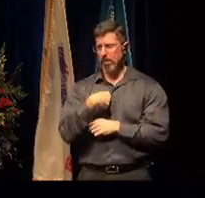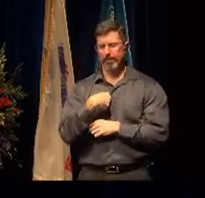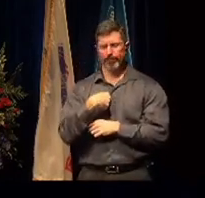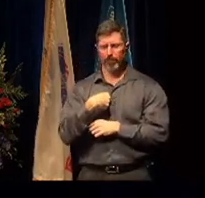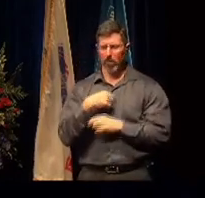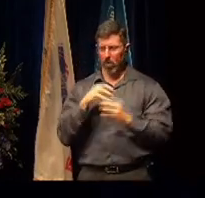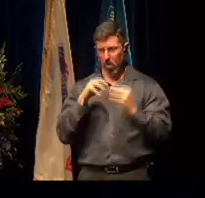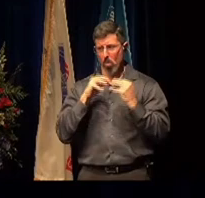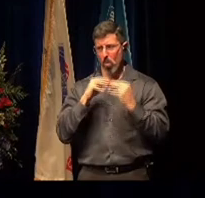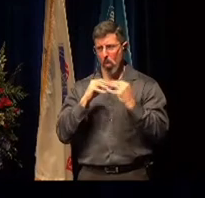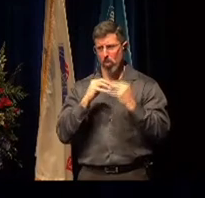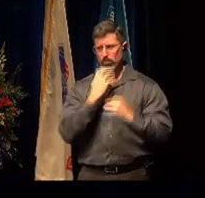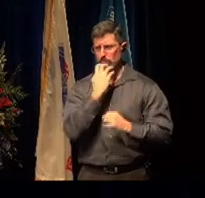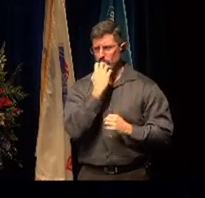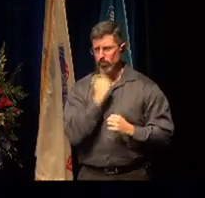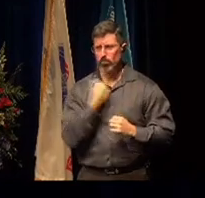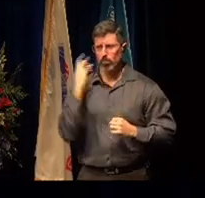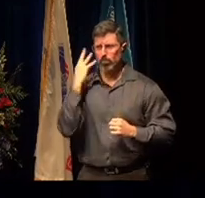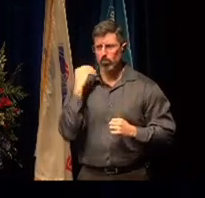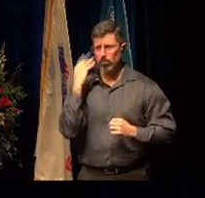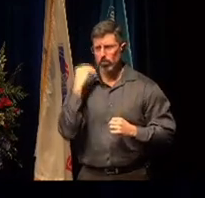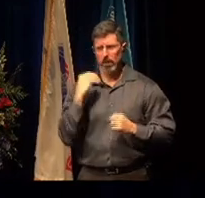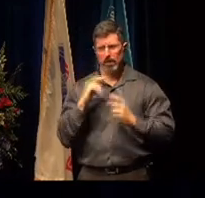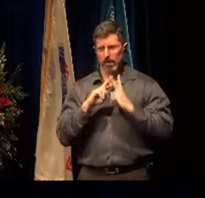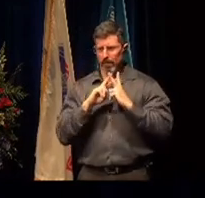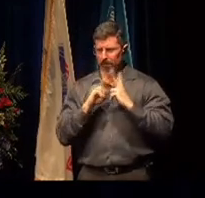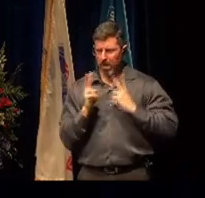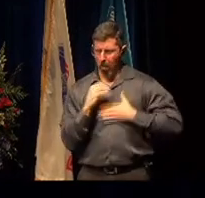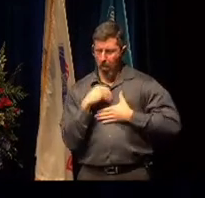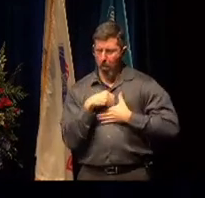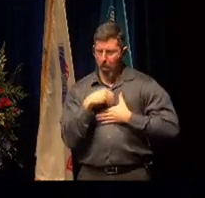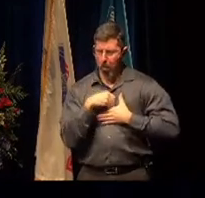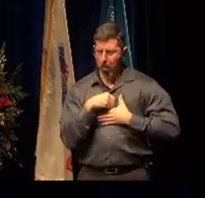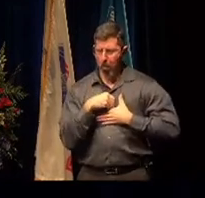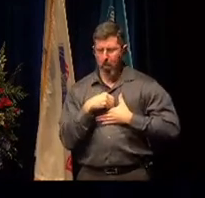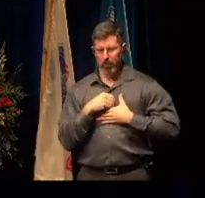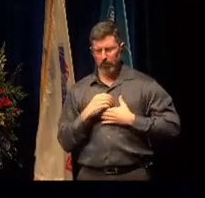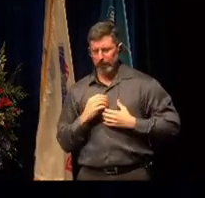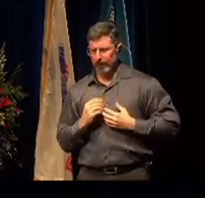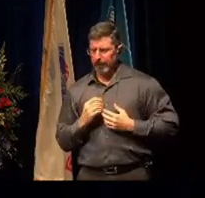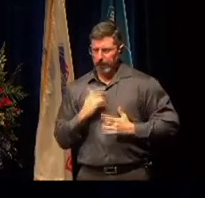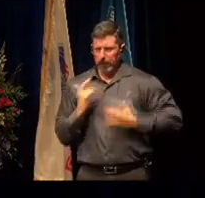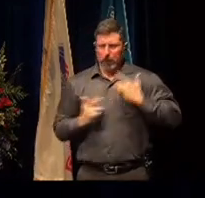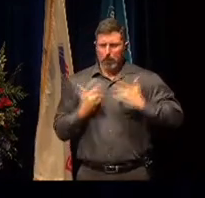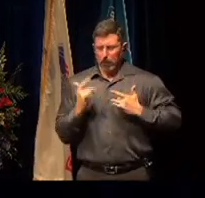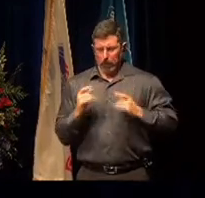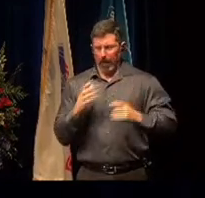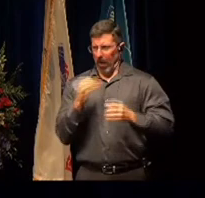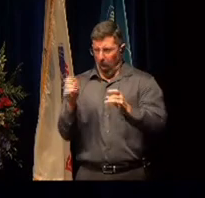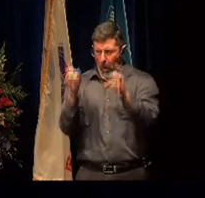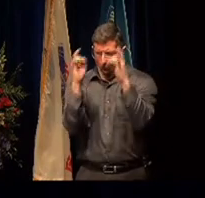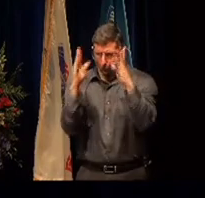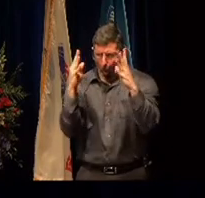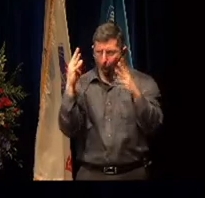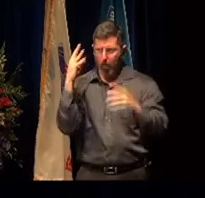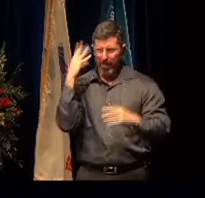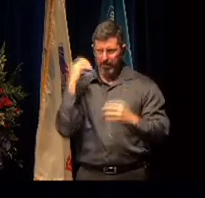that I will ever have. It's a very intimate, passionate, exhilarating, and horrific